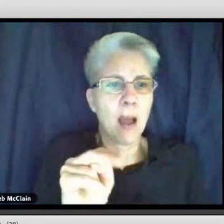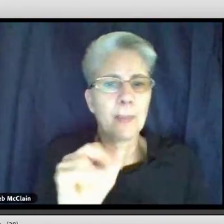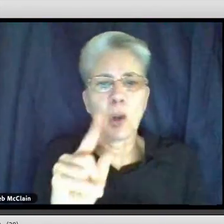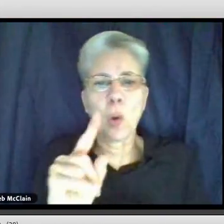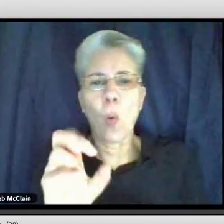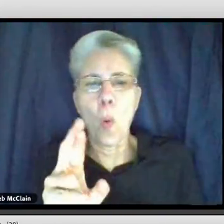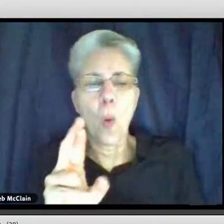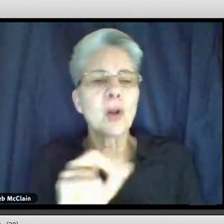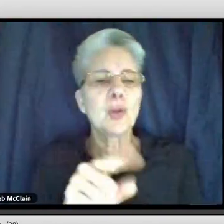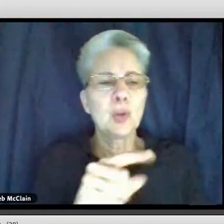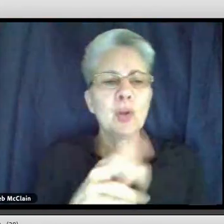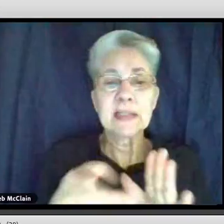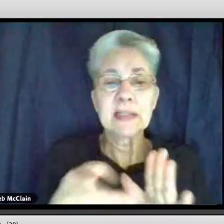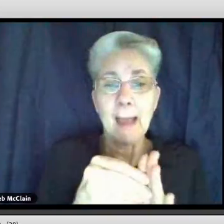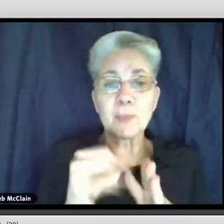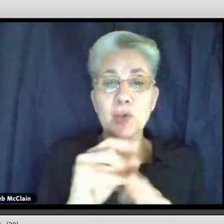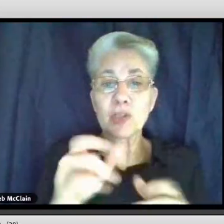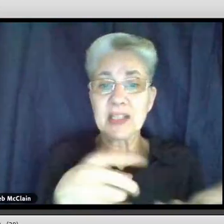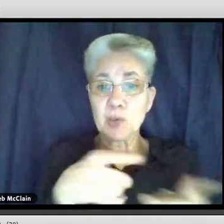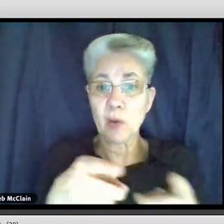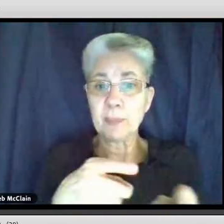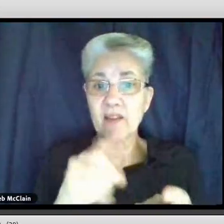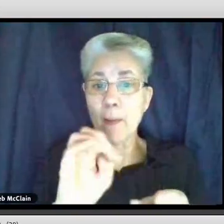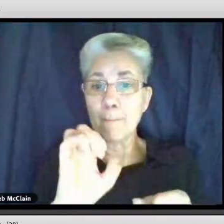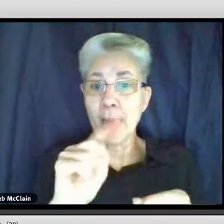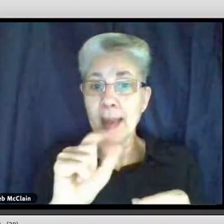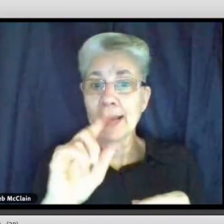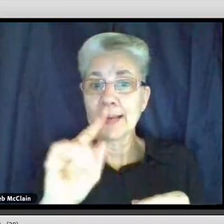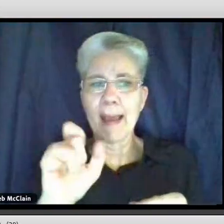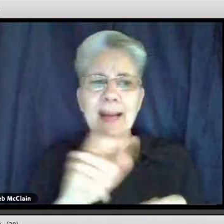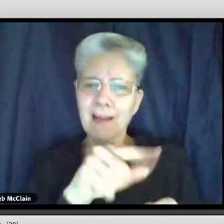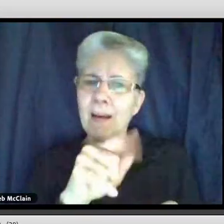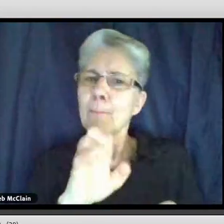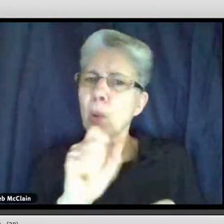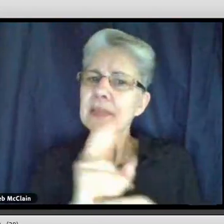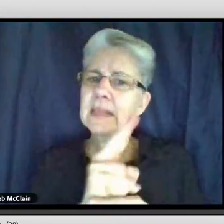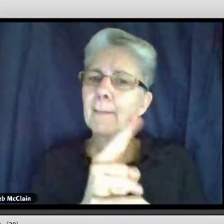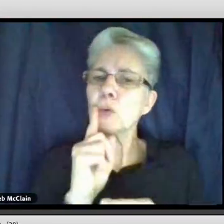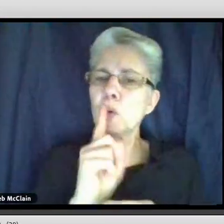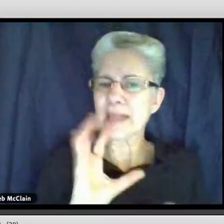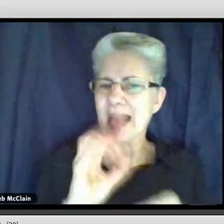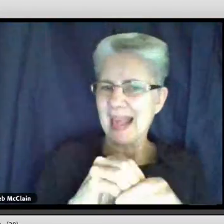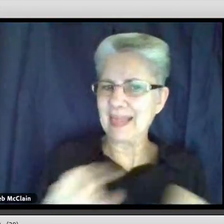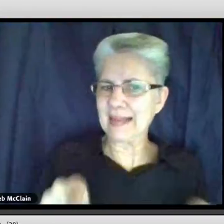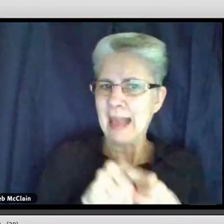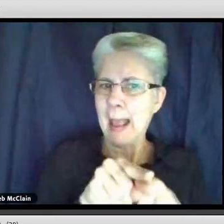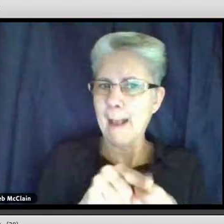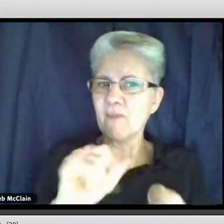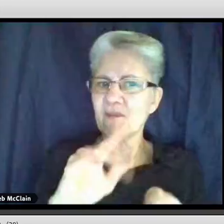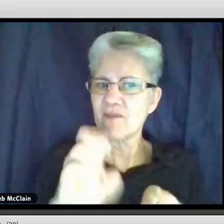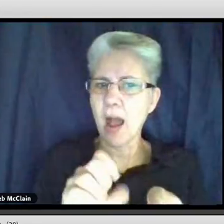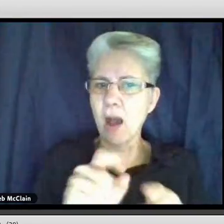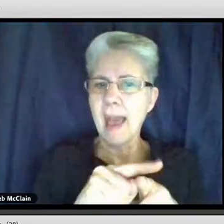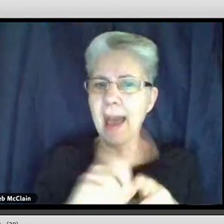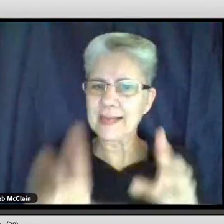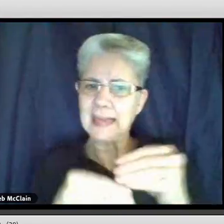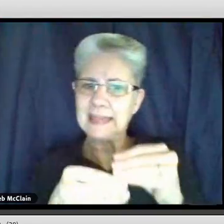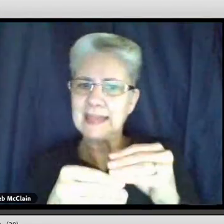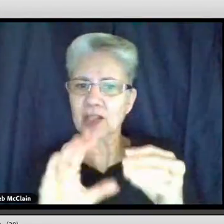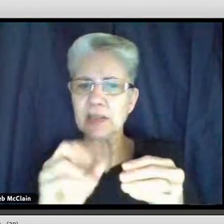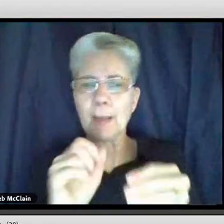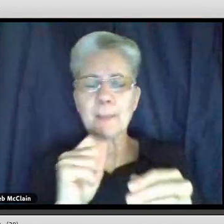your descriptive metadata, Premise can be used within those files as an extension schema so that you can record